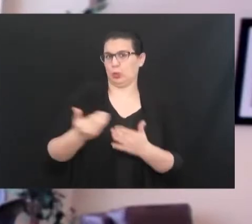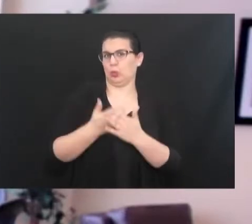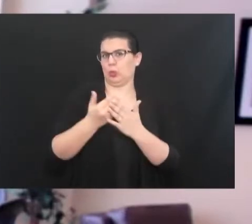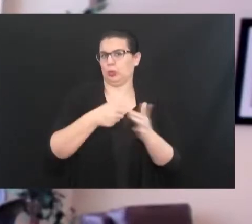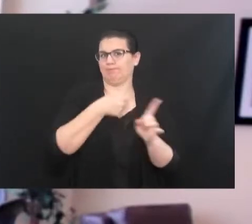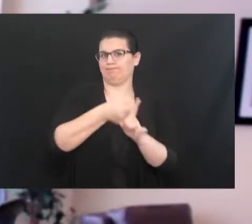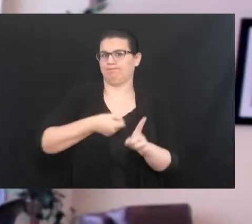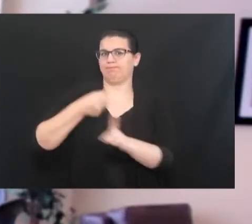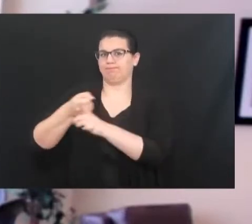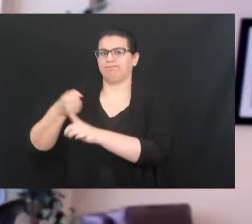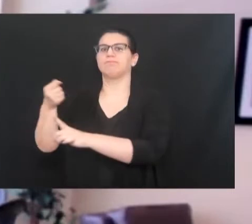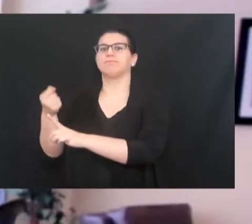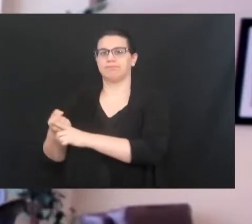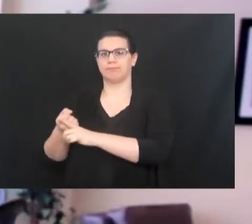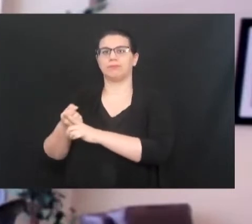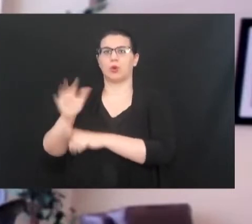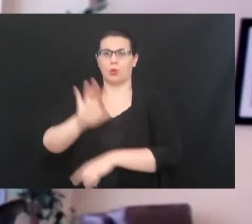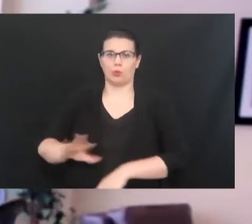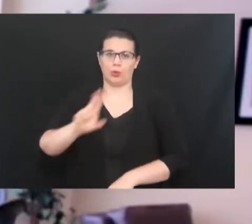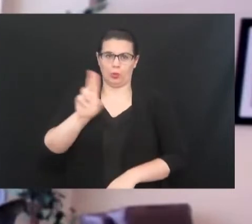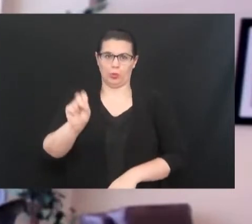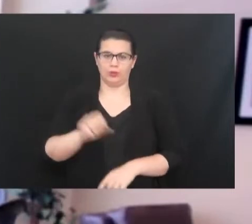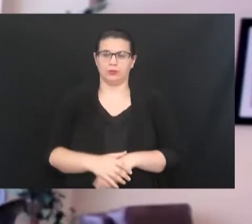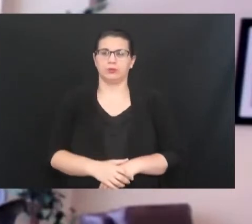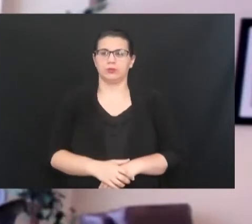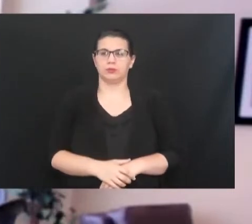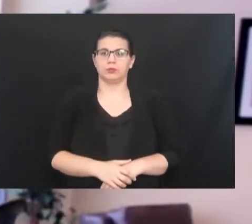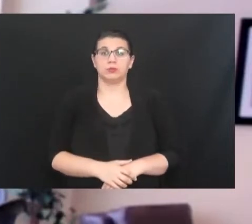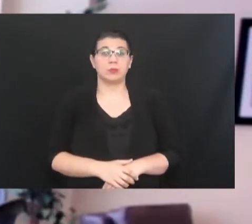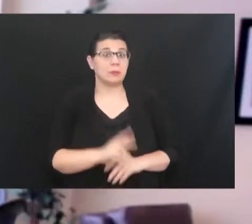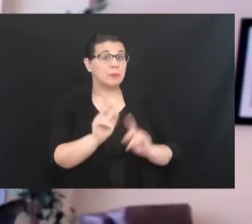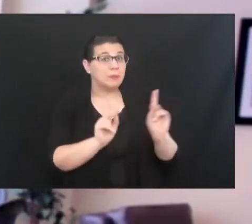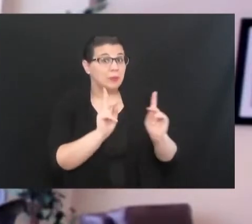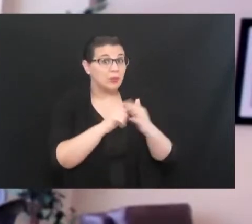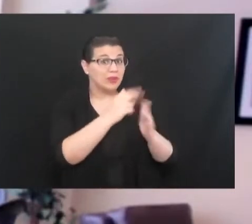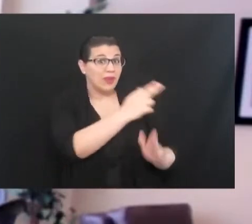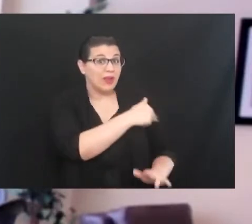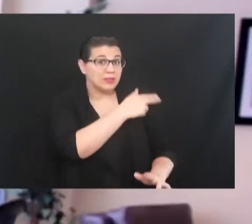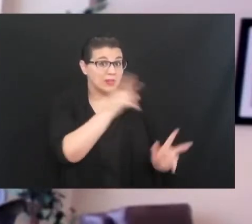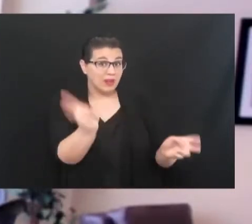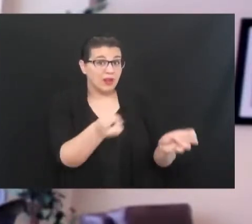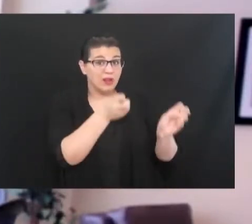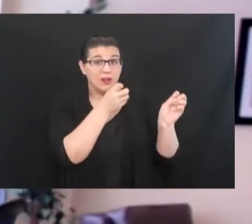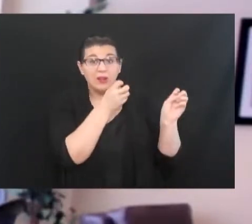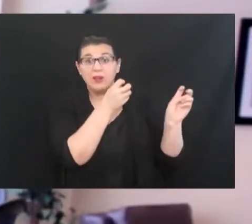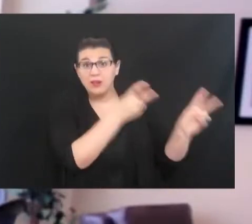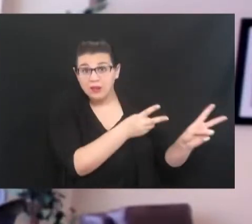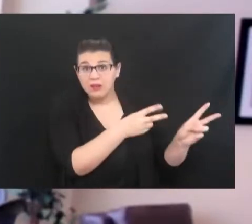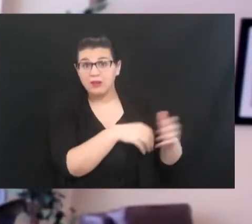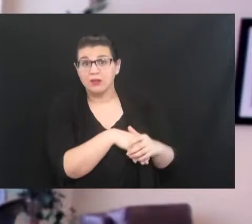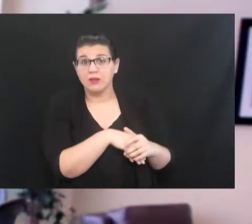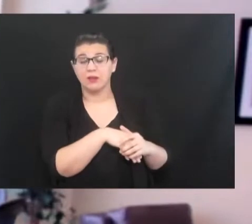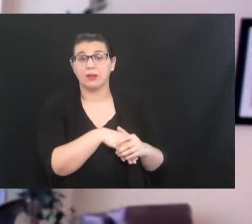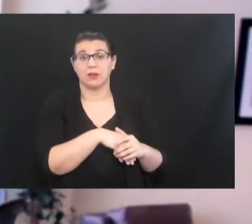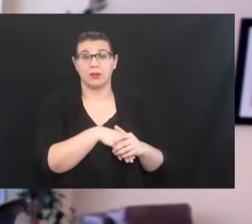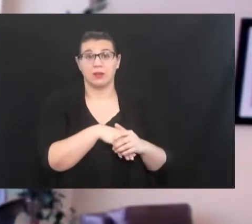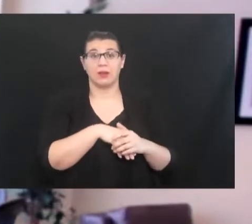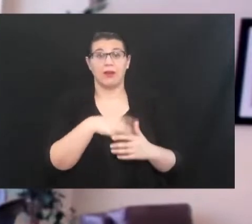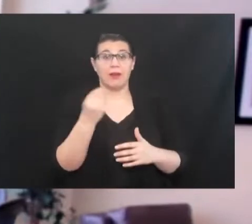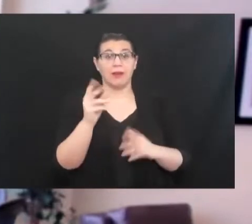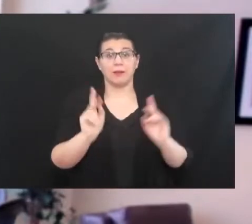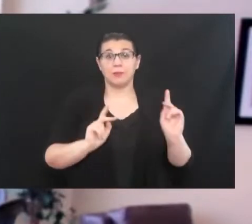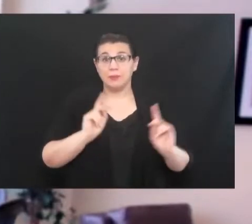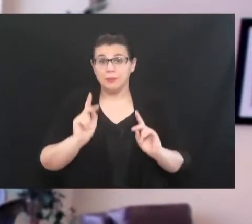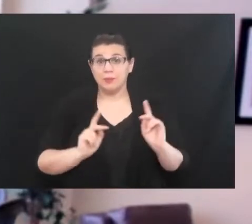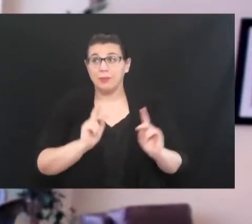US. And we know that for people that are hospitalized and people that are dying of COVID-19, that